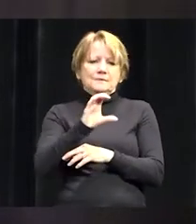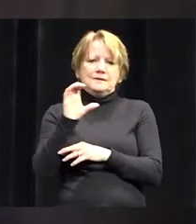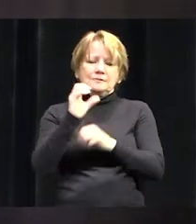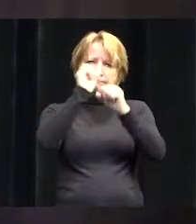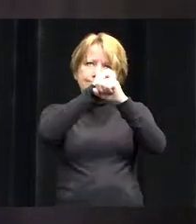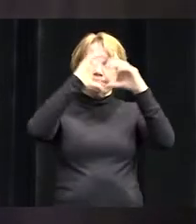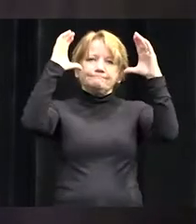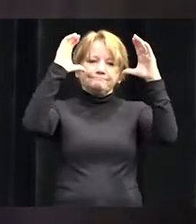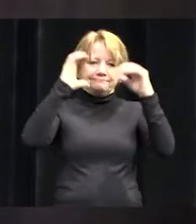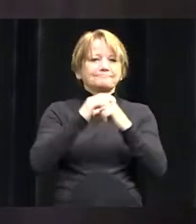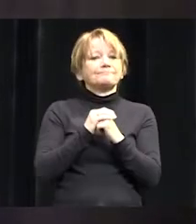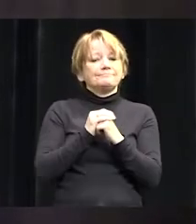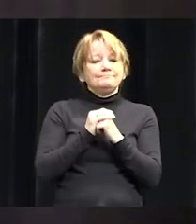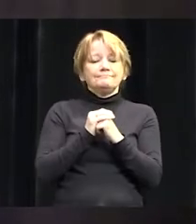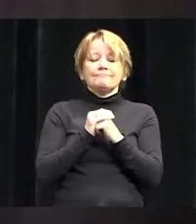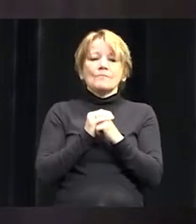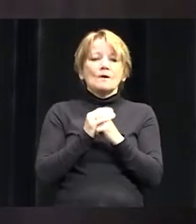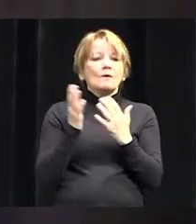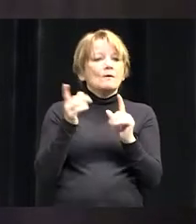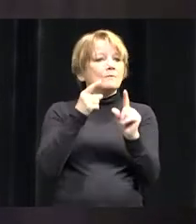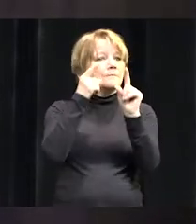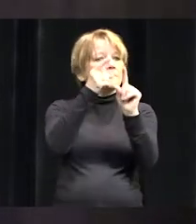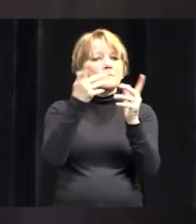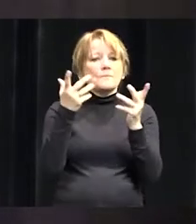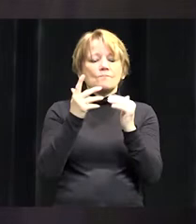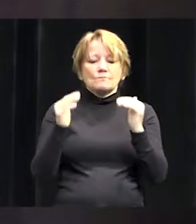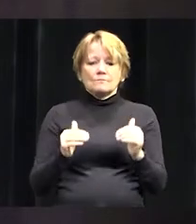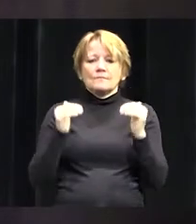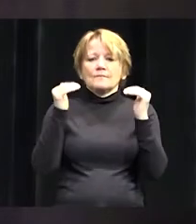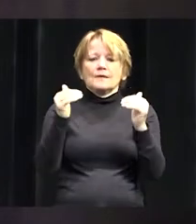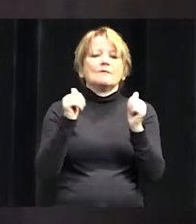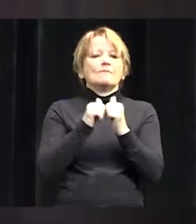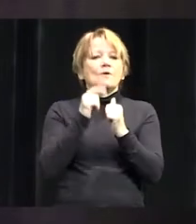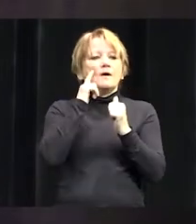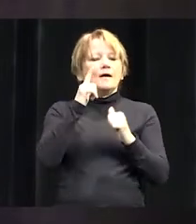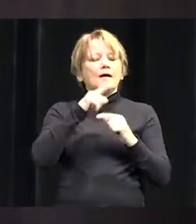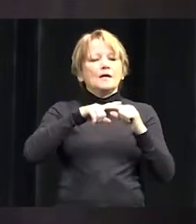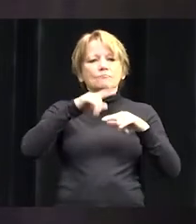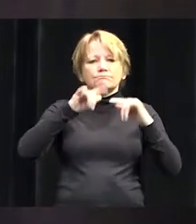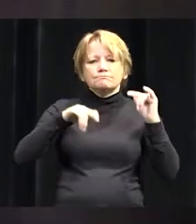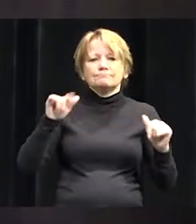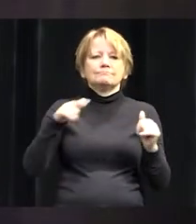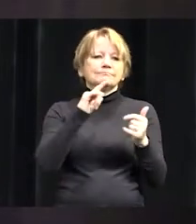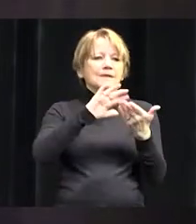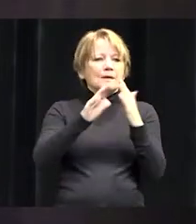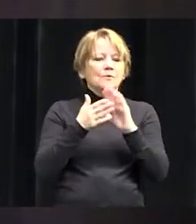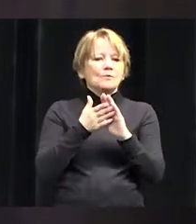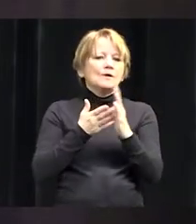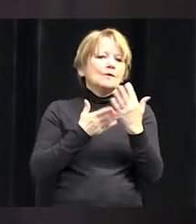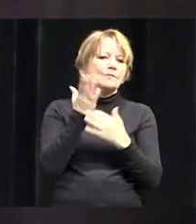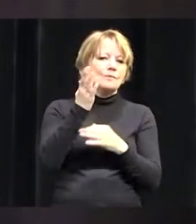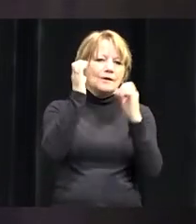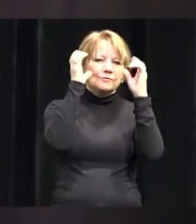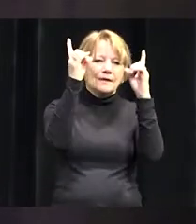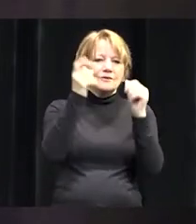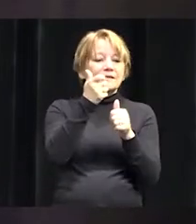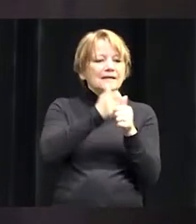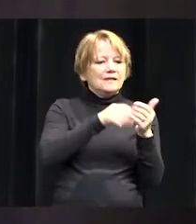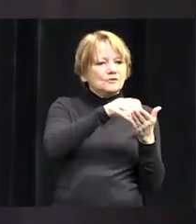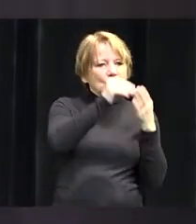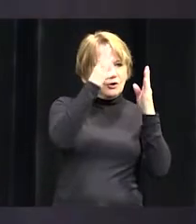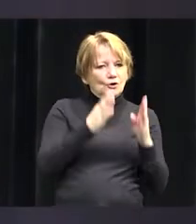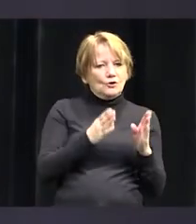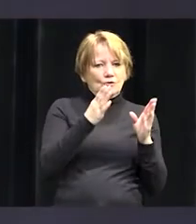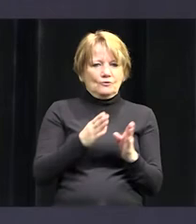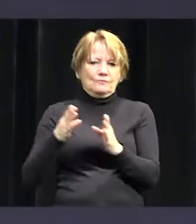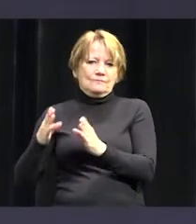college's vision to advance a vibrant diverse community through education learner by